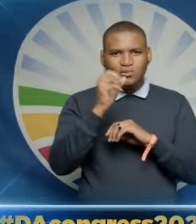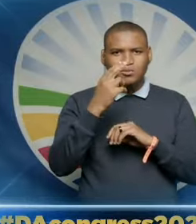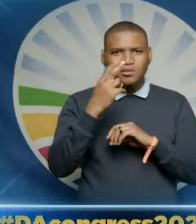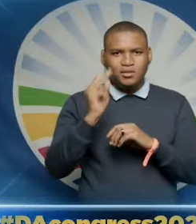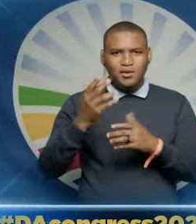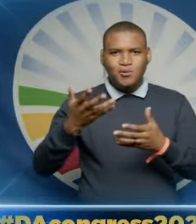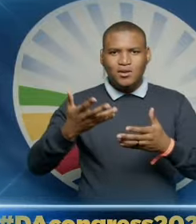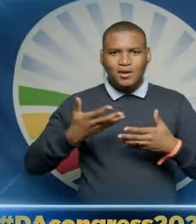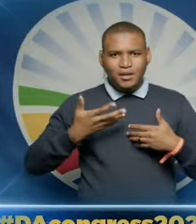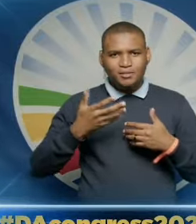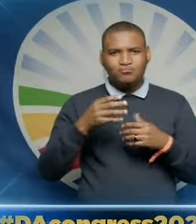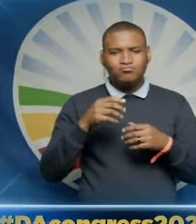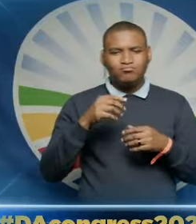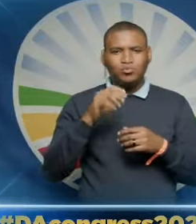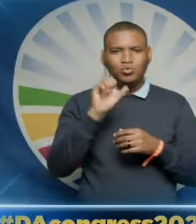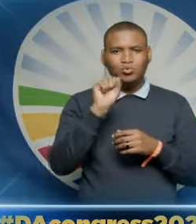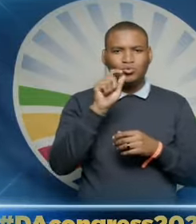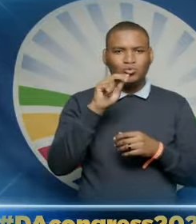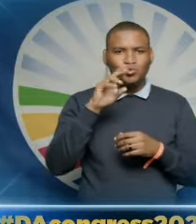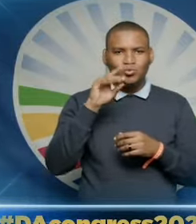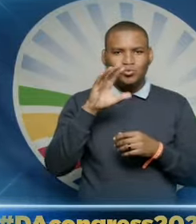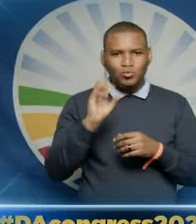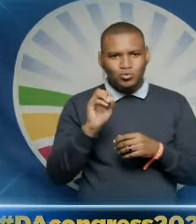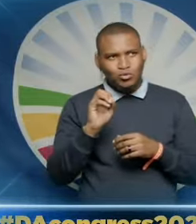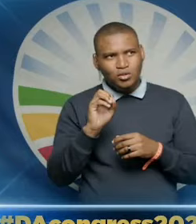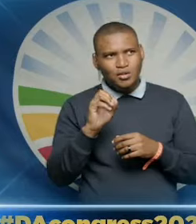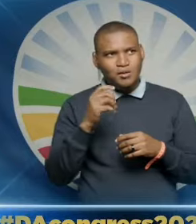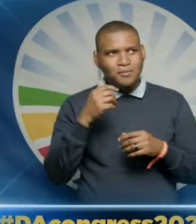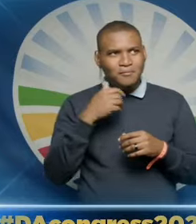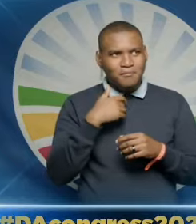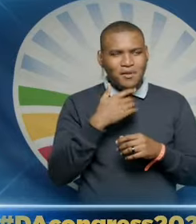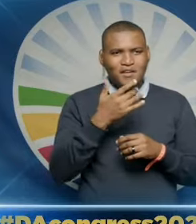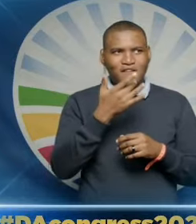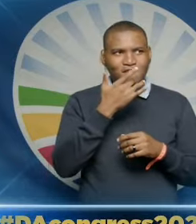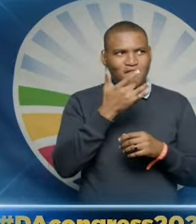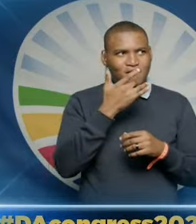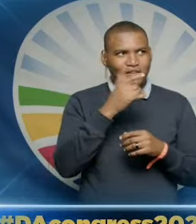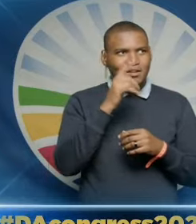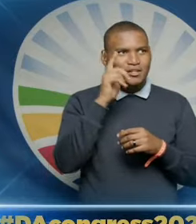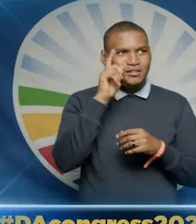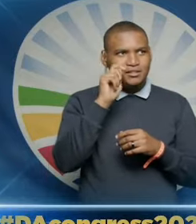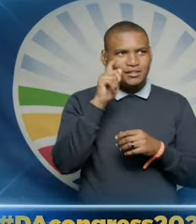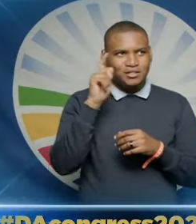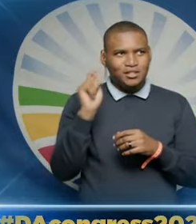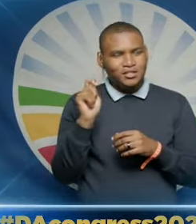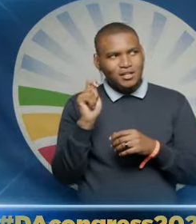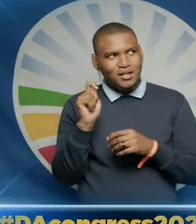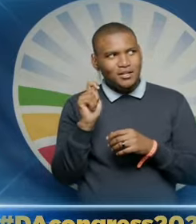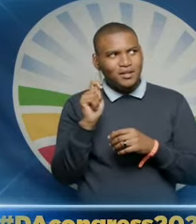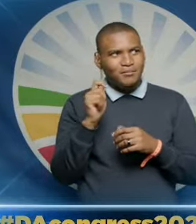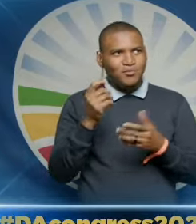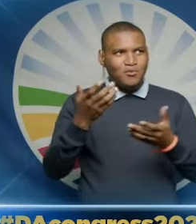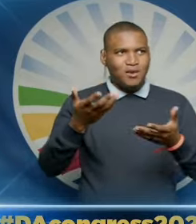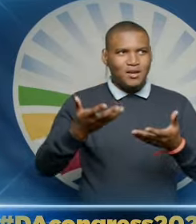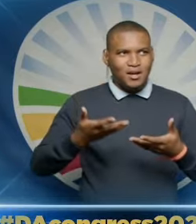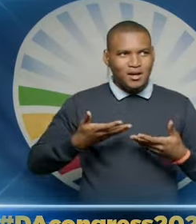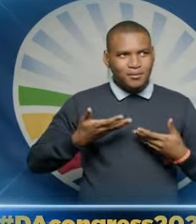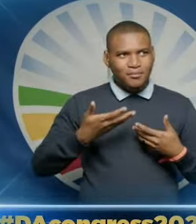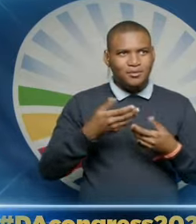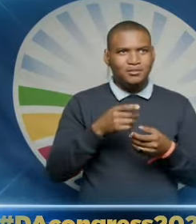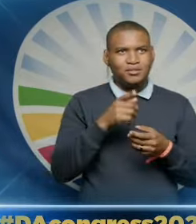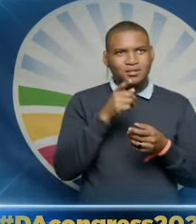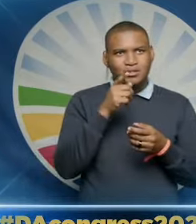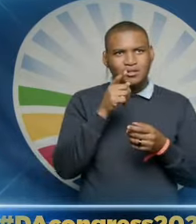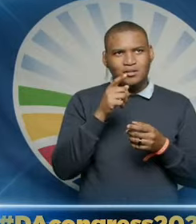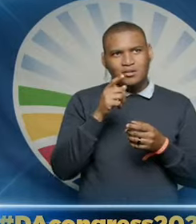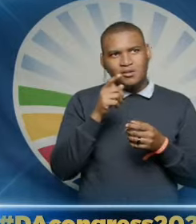Studio Cabello and my favorite TikToker citizen, Carly. And welcome to Greg Crumbrock,